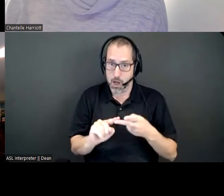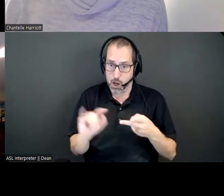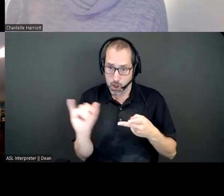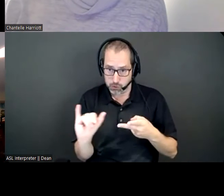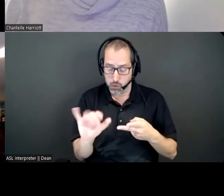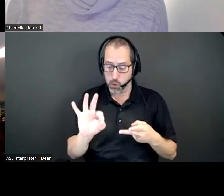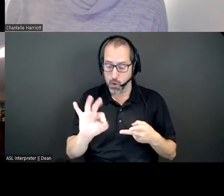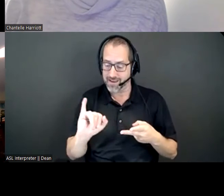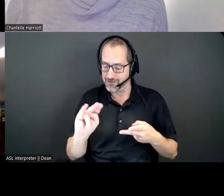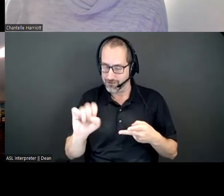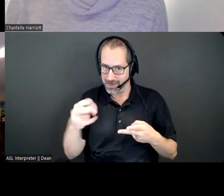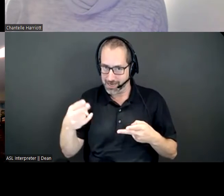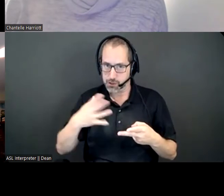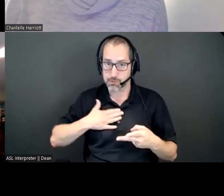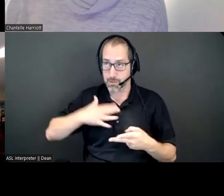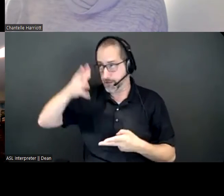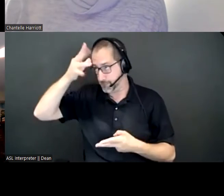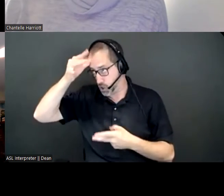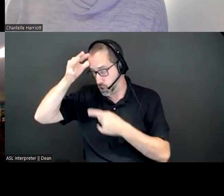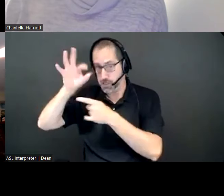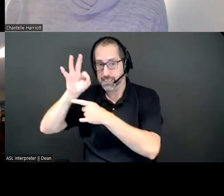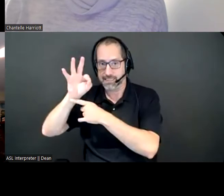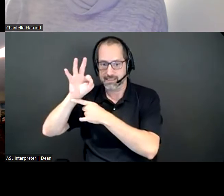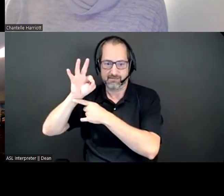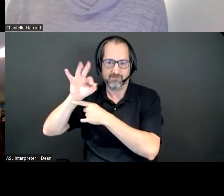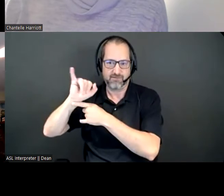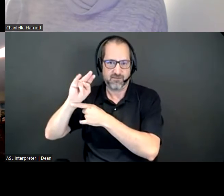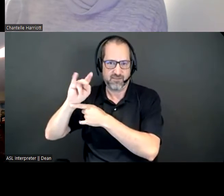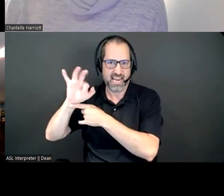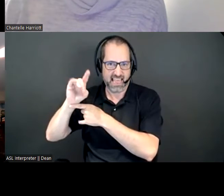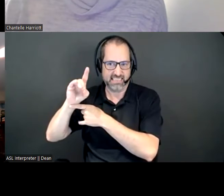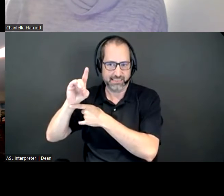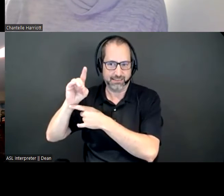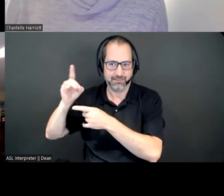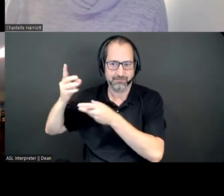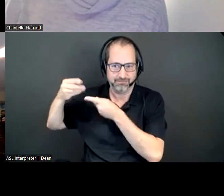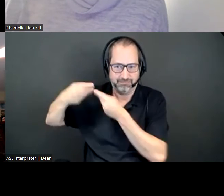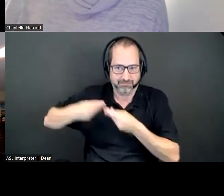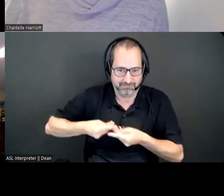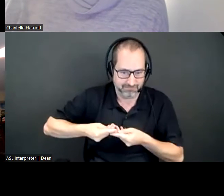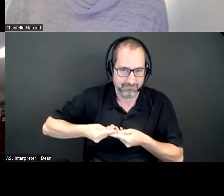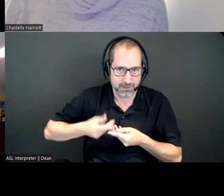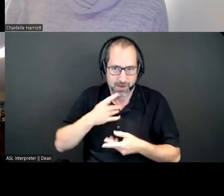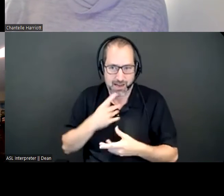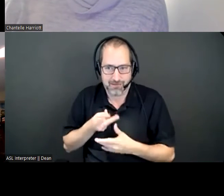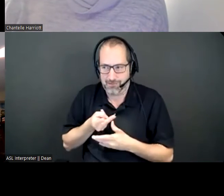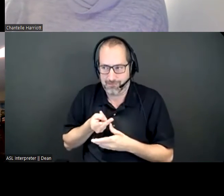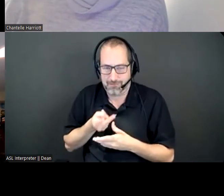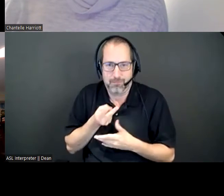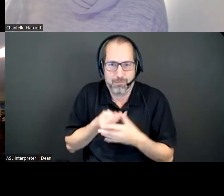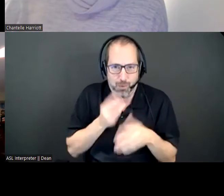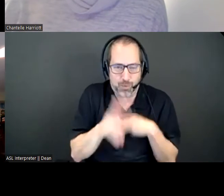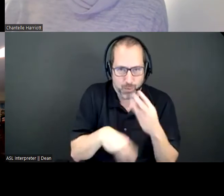biological father is Finlander. So I feel like I have a bit of a taste of both worlds.